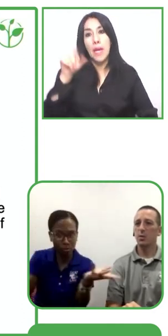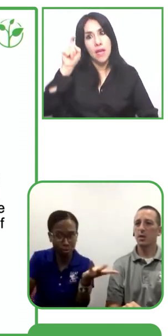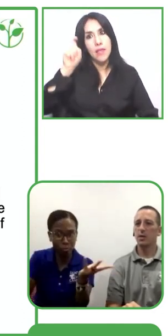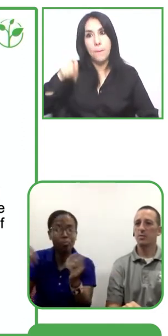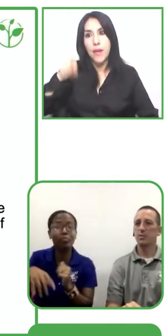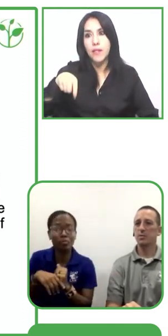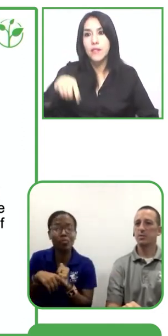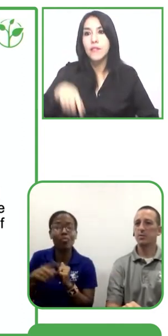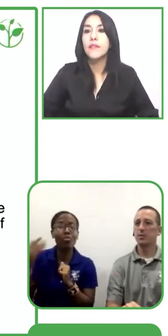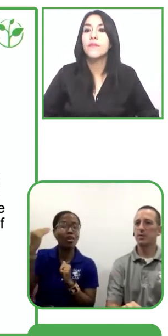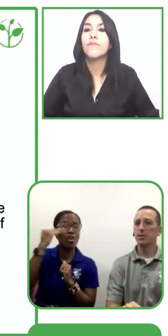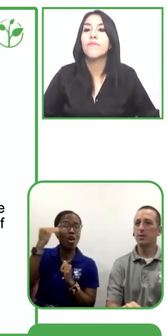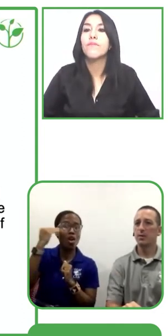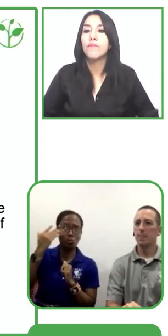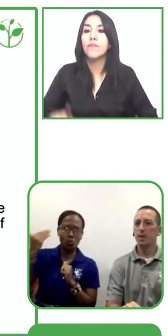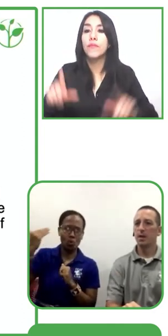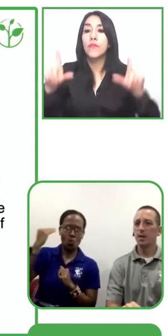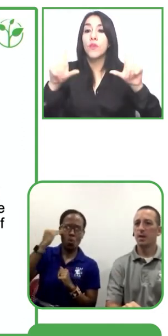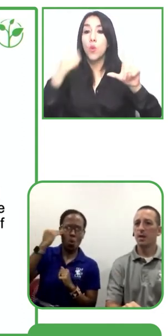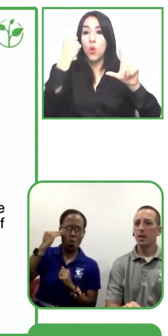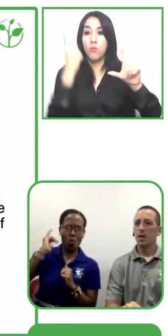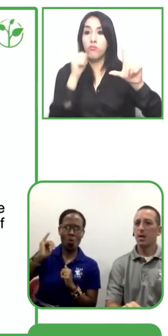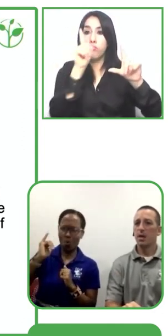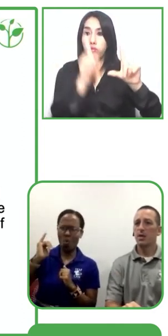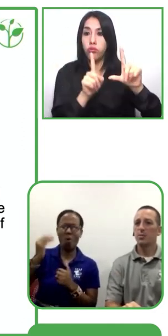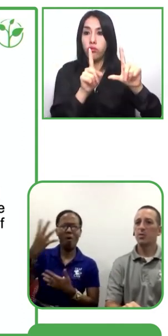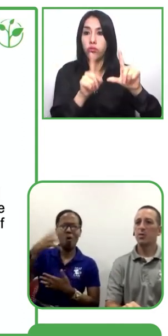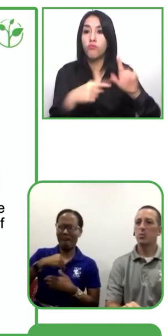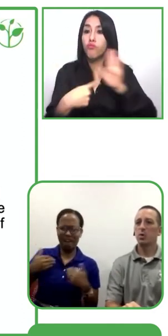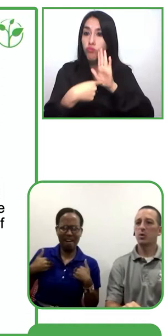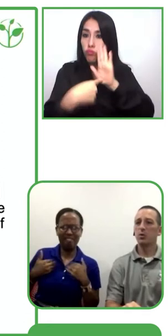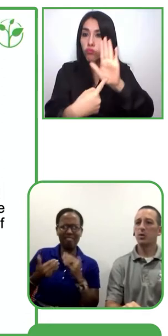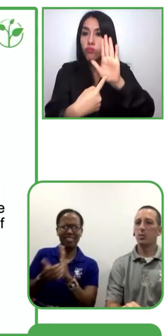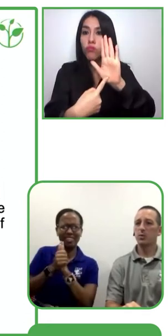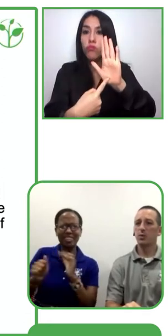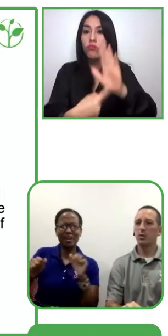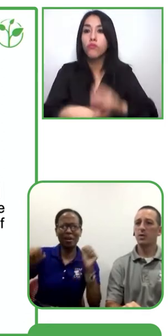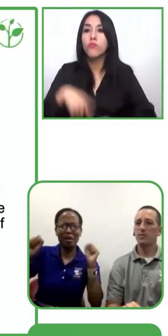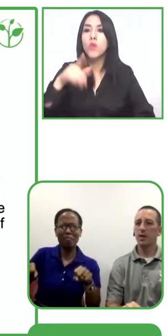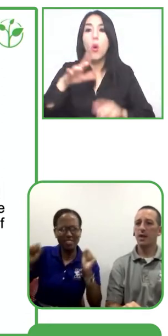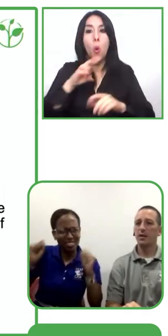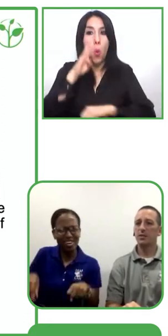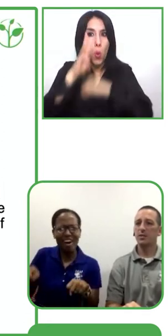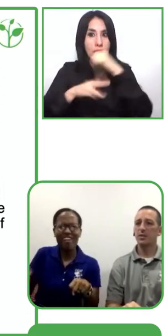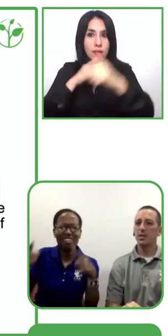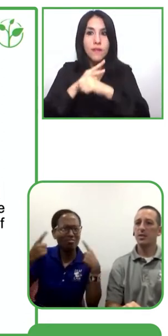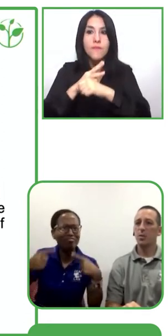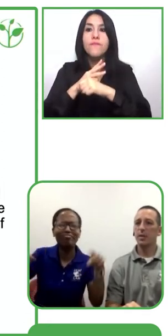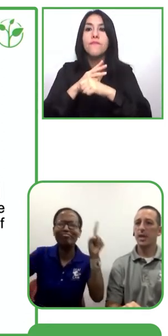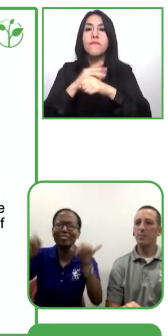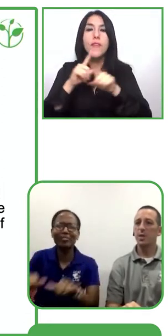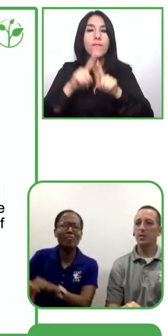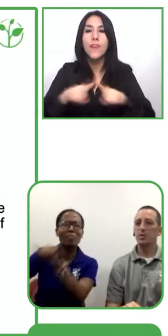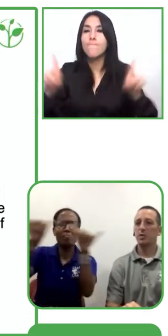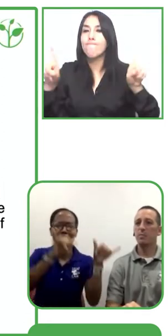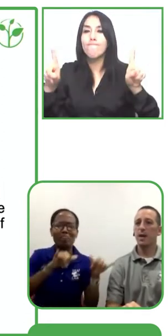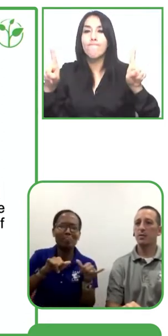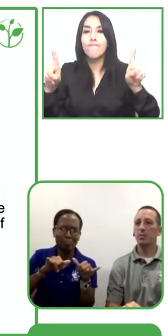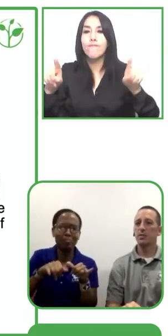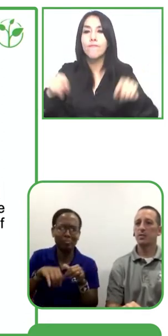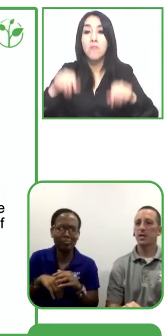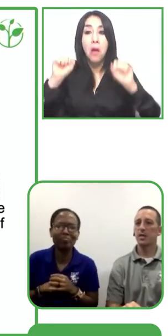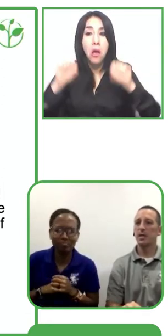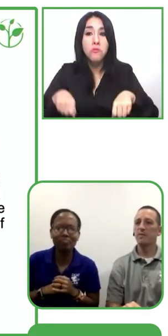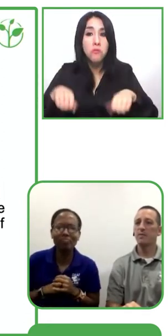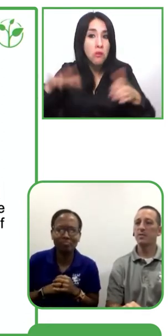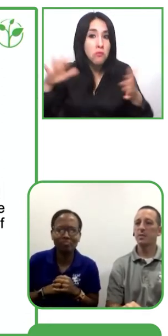In the communities, we're included and we're showing in different areas that we can be a contributor back to broader society. And that fills up knowledge that allows us to go and to serve